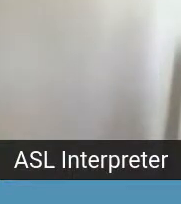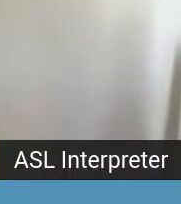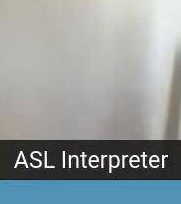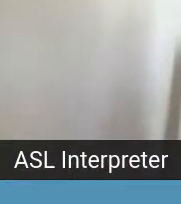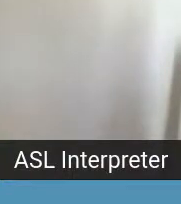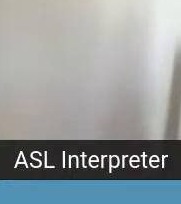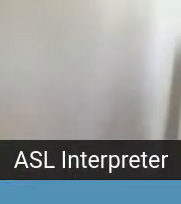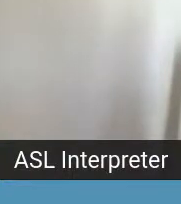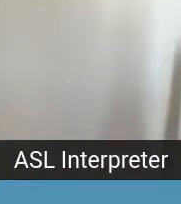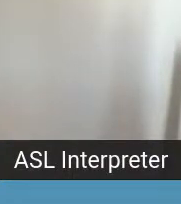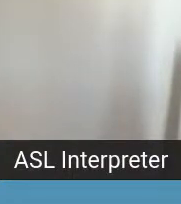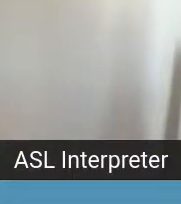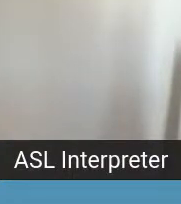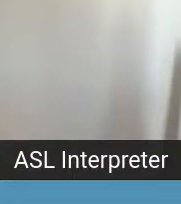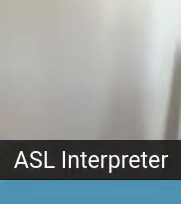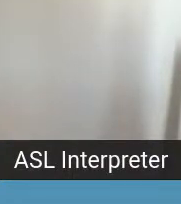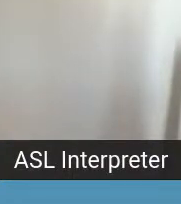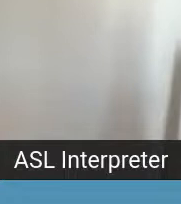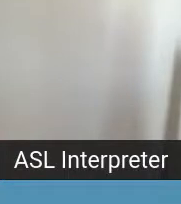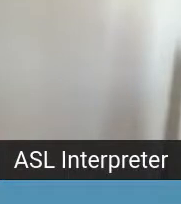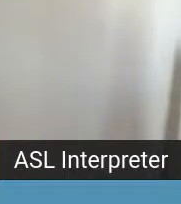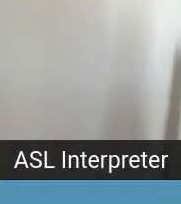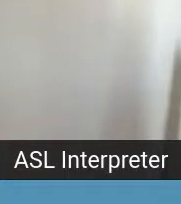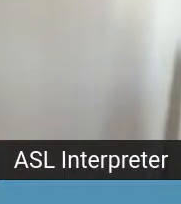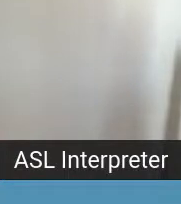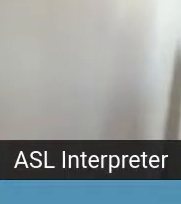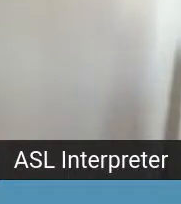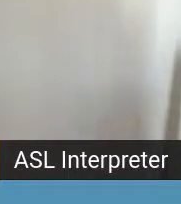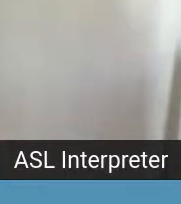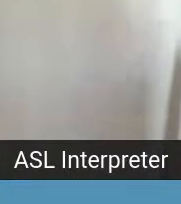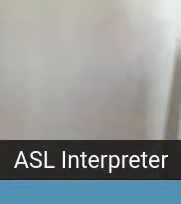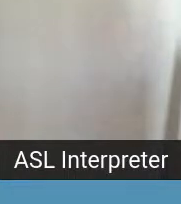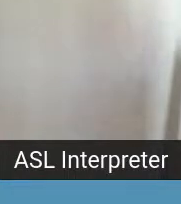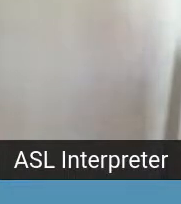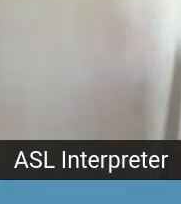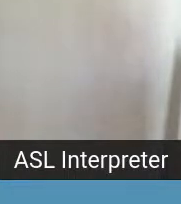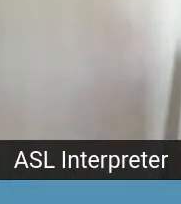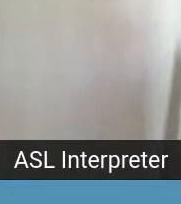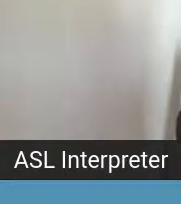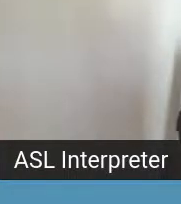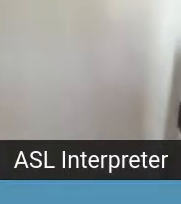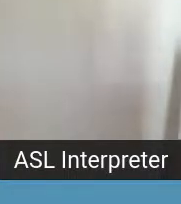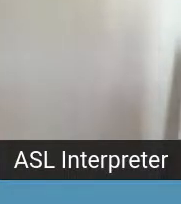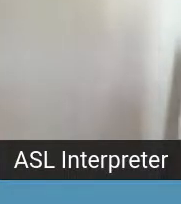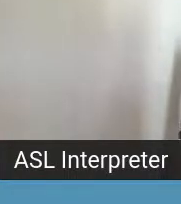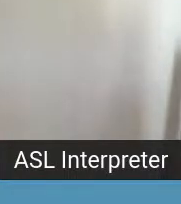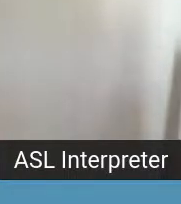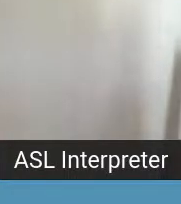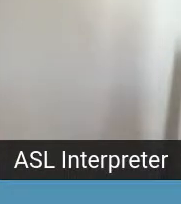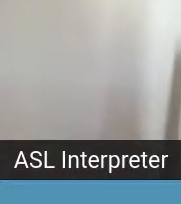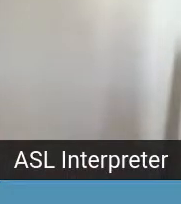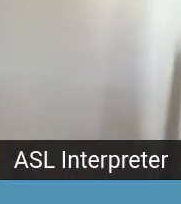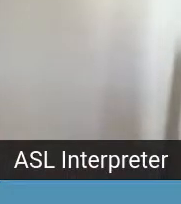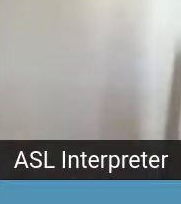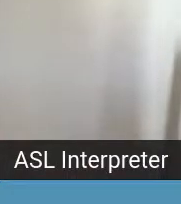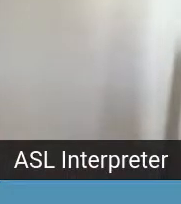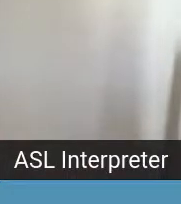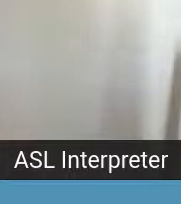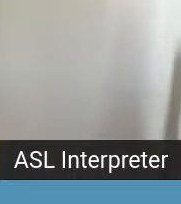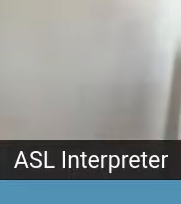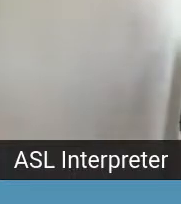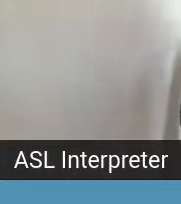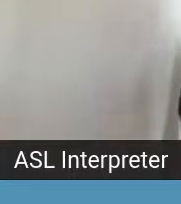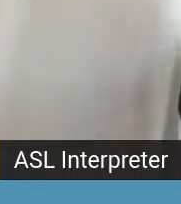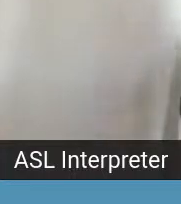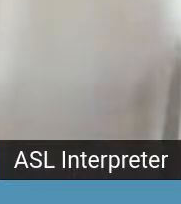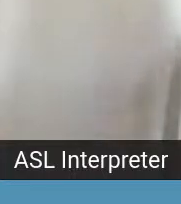going on. So I totally see that as a resource completely. Yeah. That's good. Okay, we're running out of time here, but we've